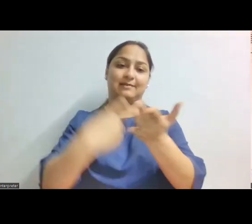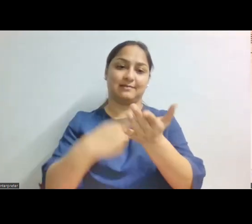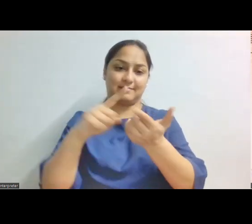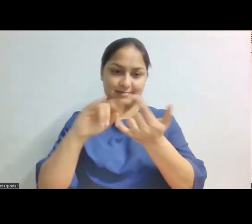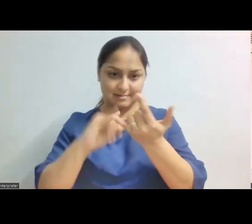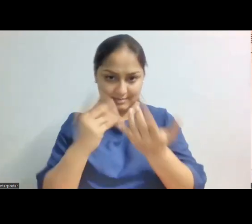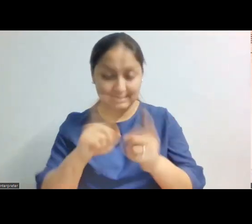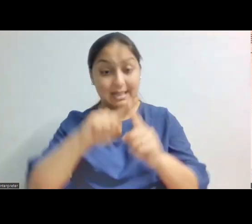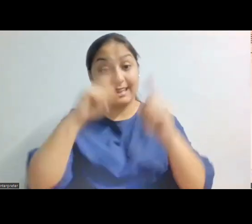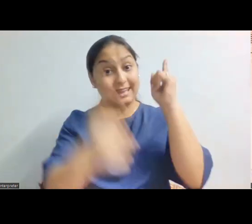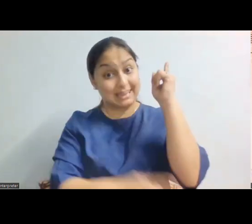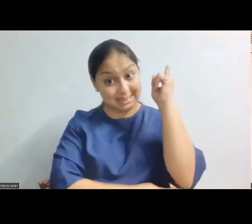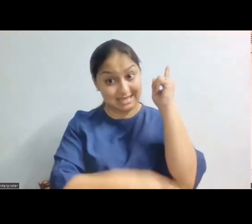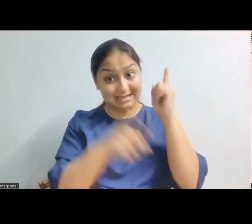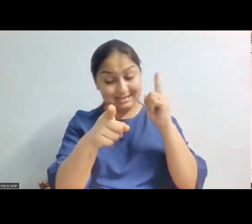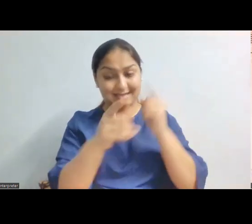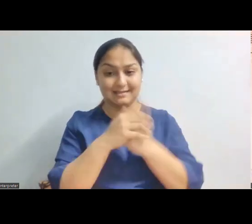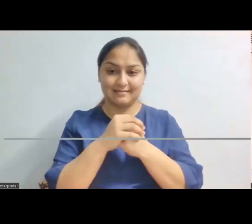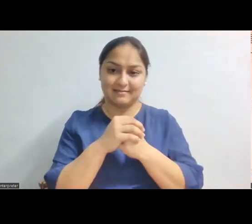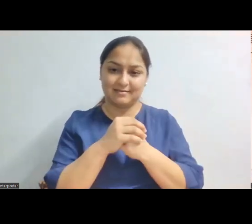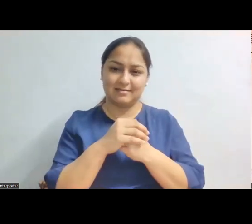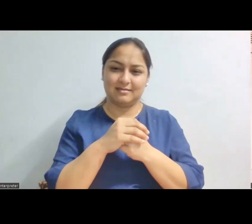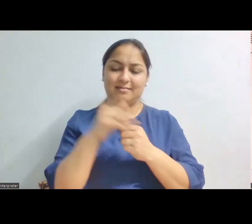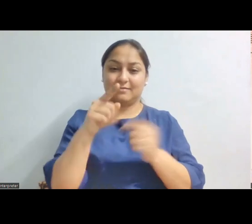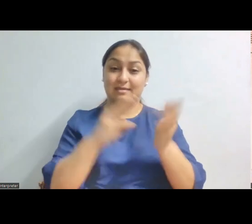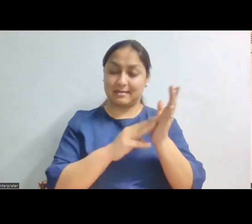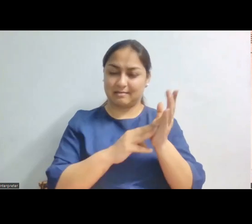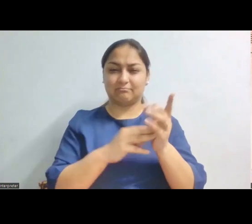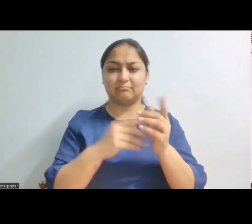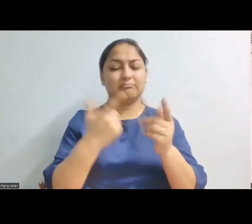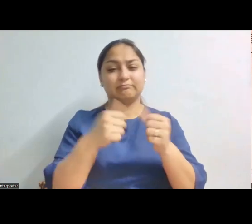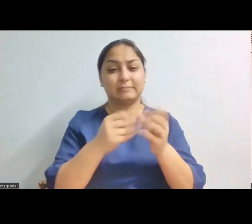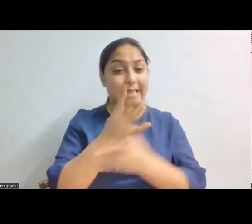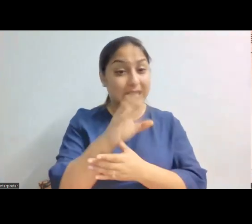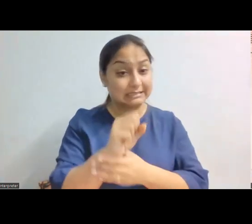Lastly, within this bucket around mechanisms for strengthening access and inclusion